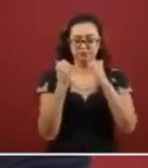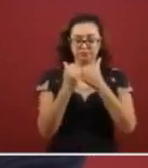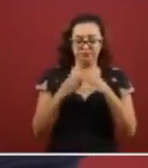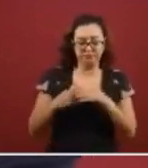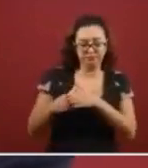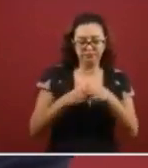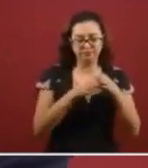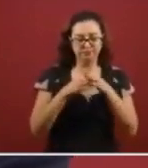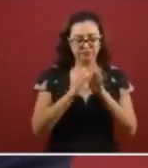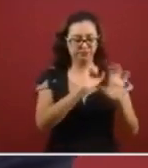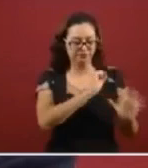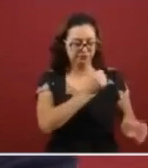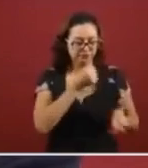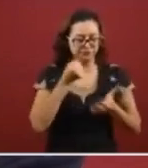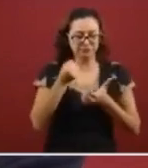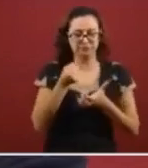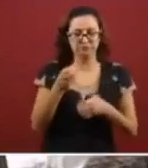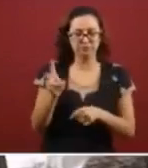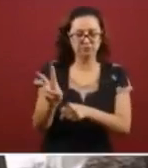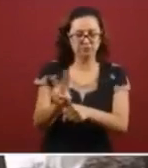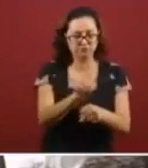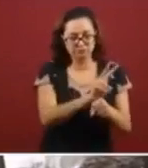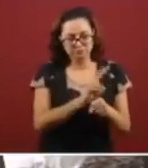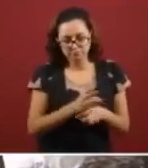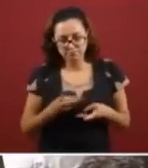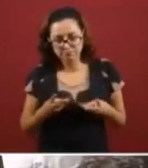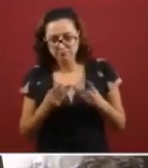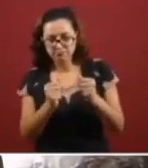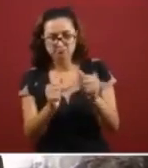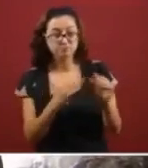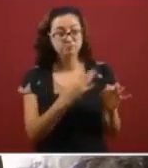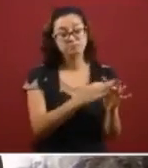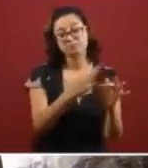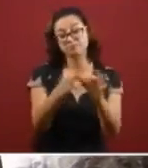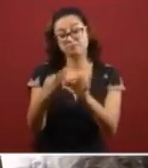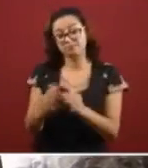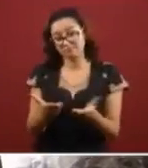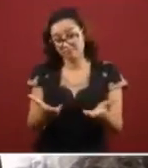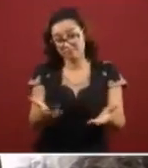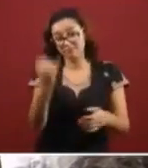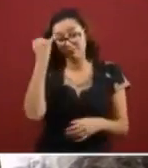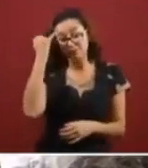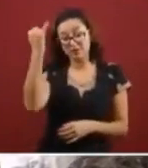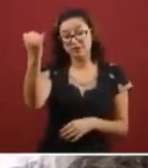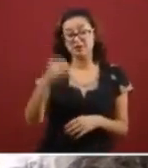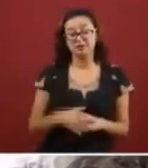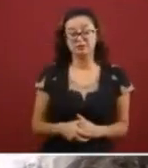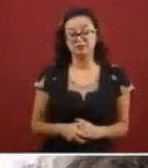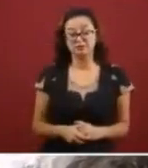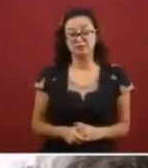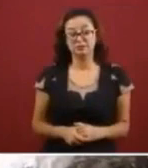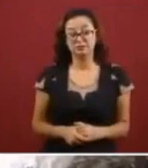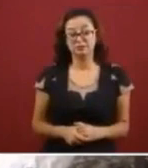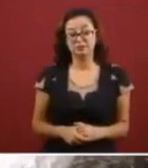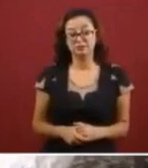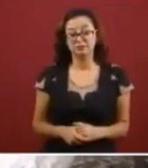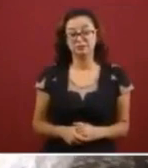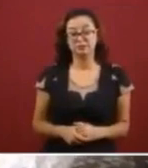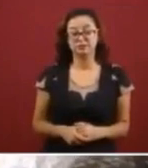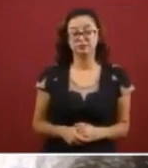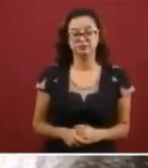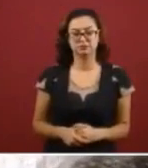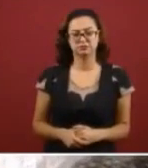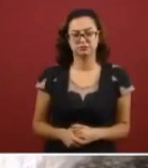the society of parents and families and students monitor the application of those funds